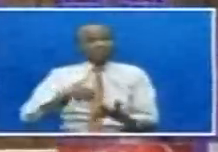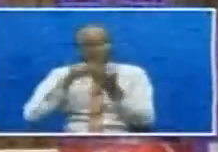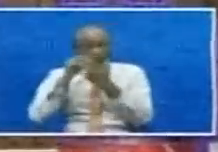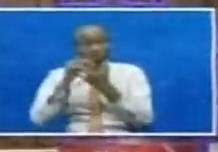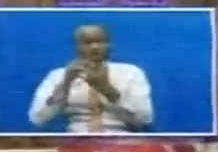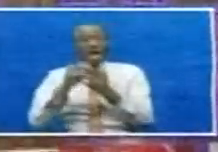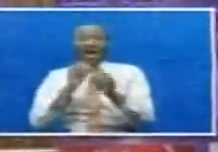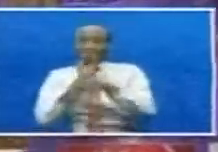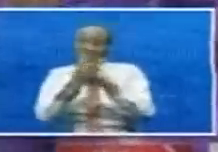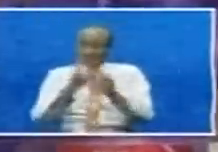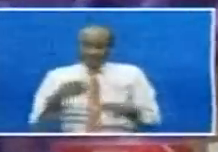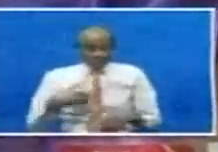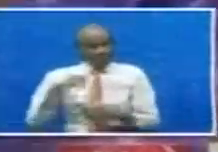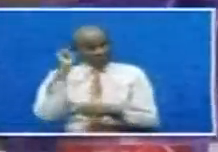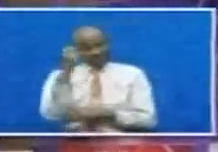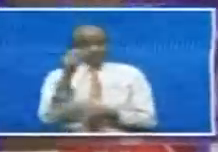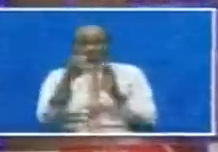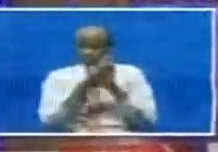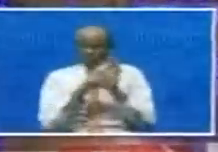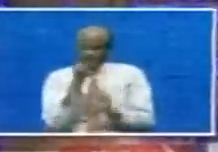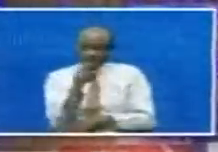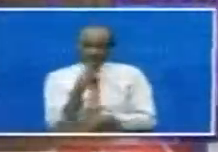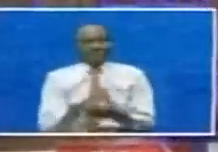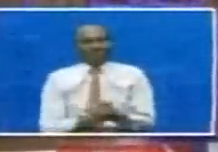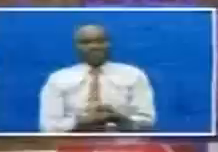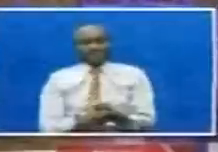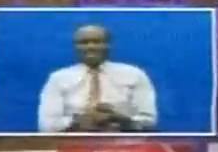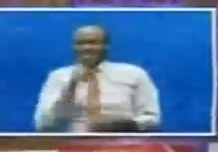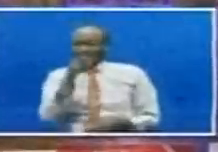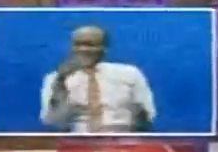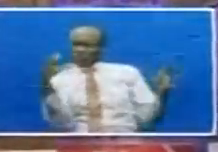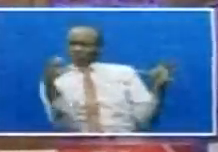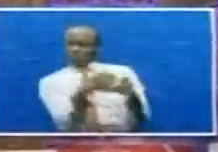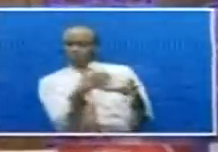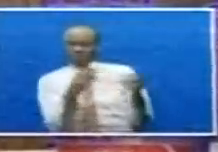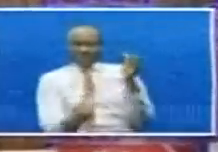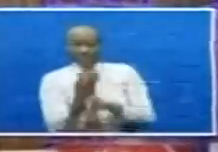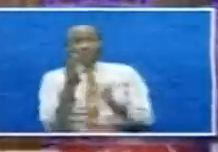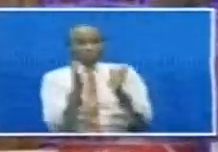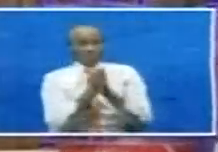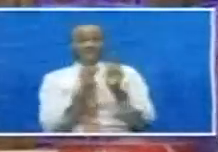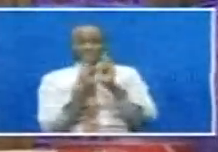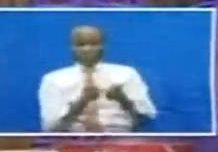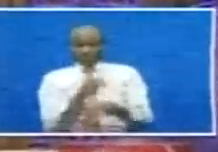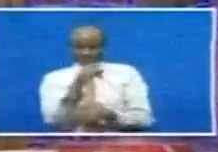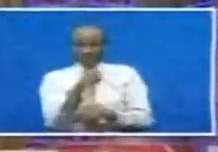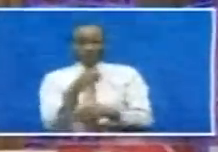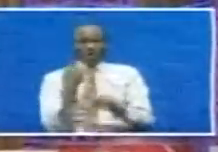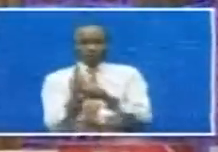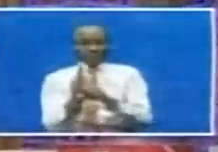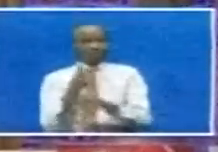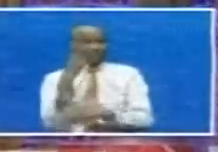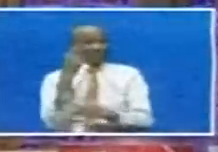the president on constitutional and legal affairs. Yep. Now, that task force came up with a report in November